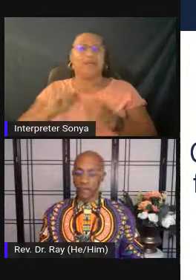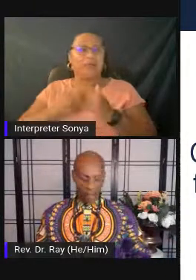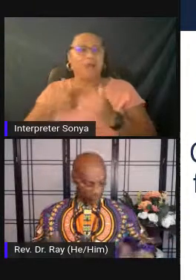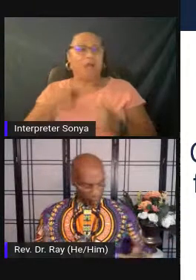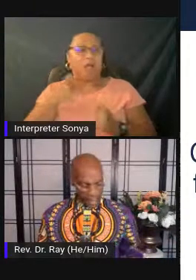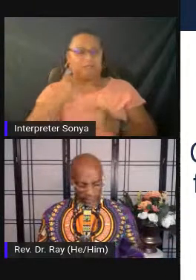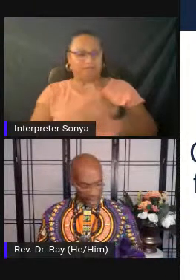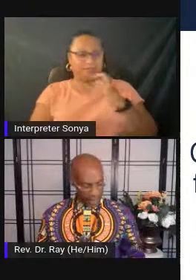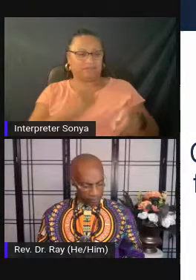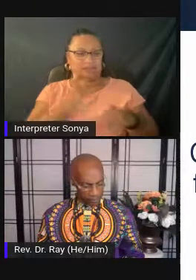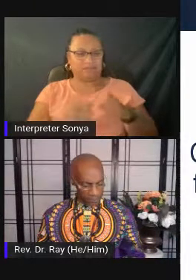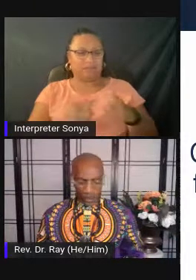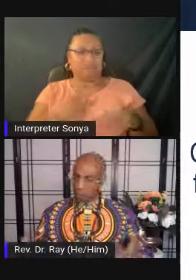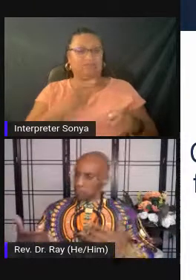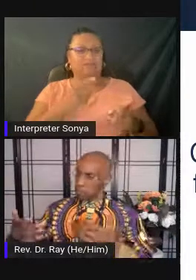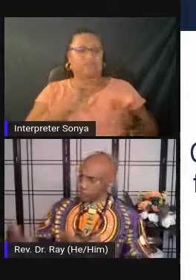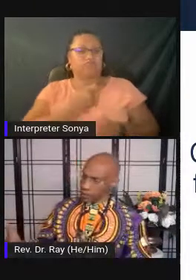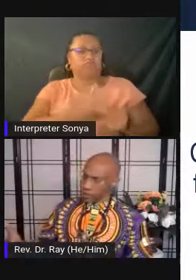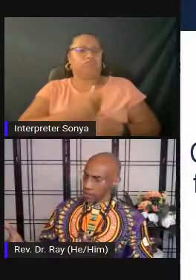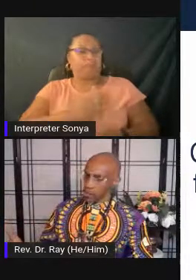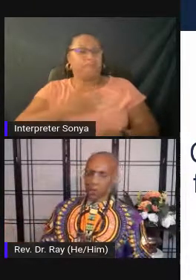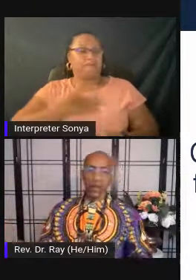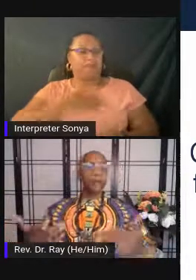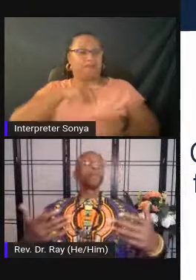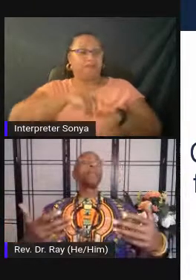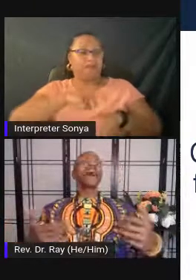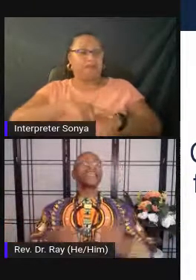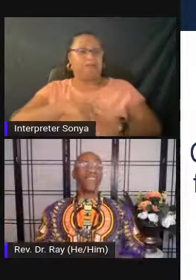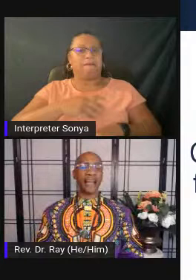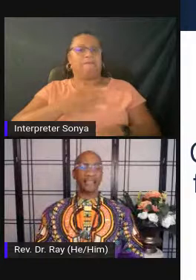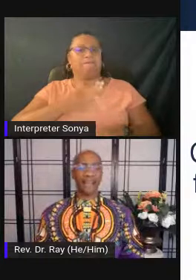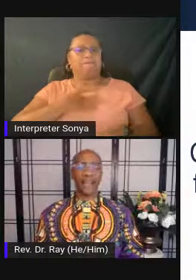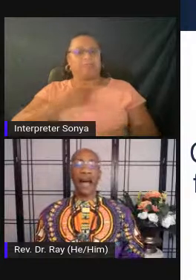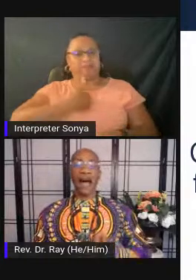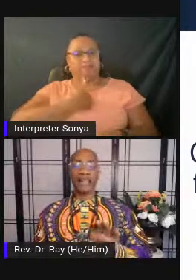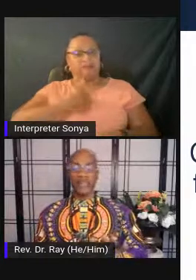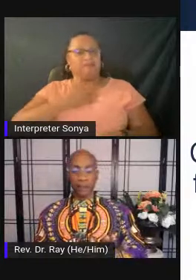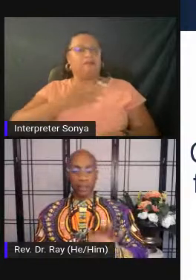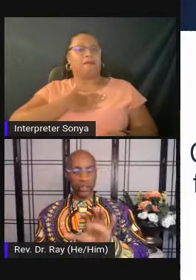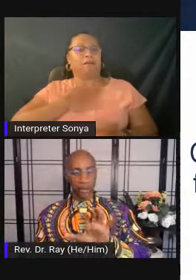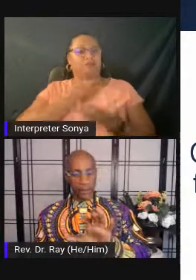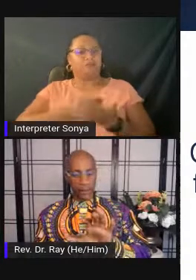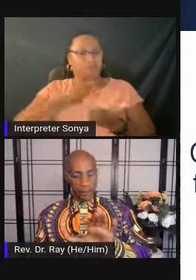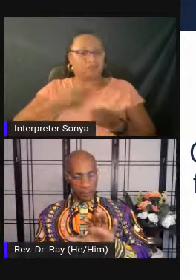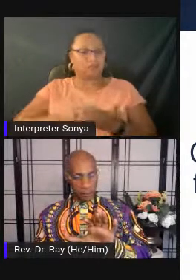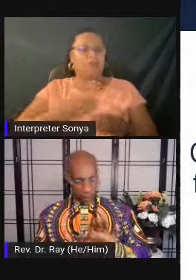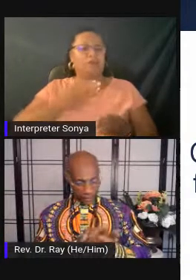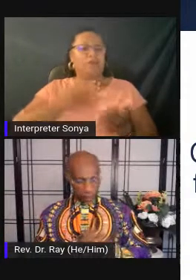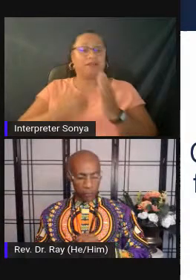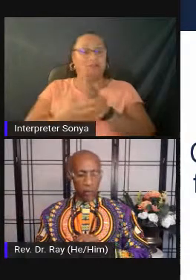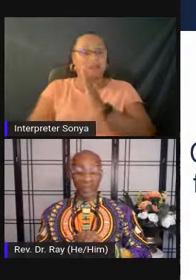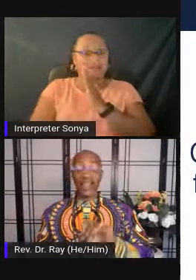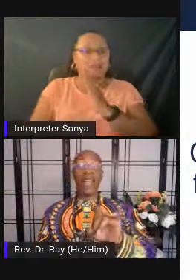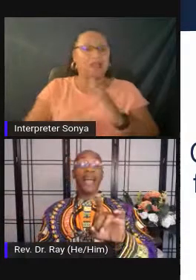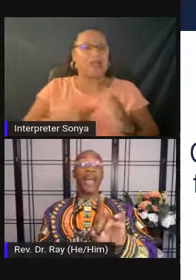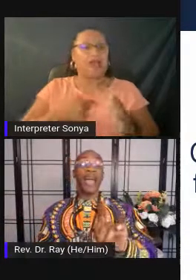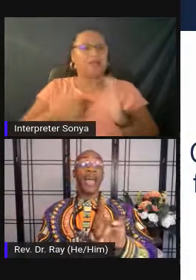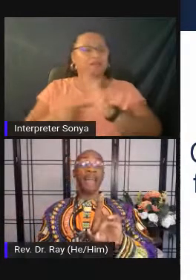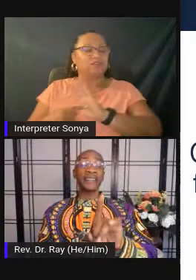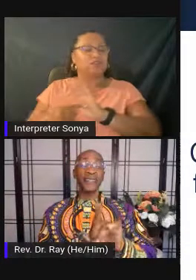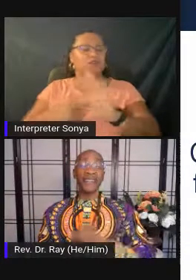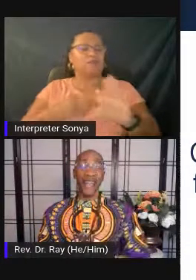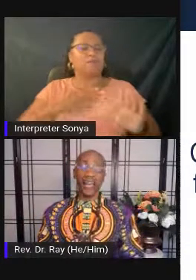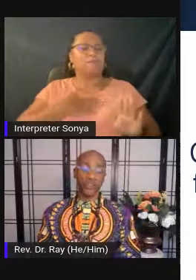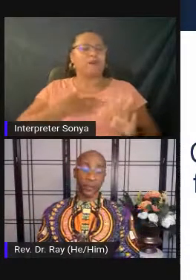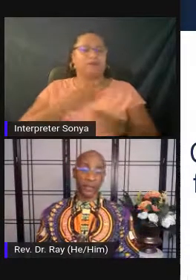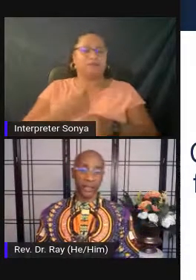of myself, my time, my treasure, my talent, I demonstrate my support